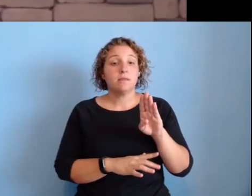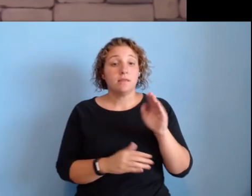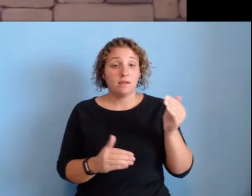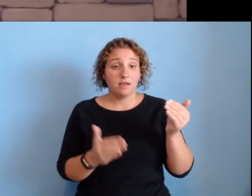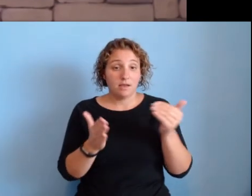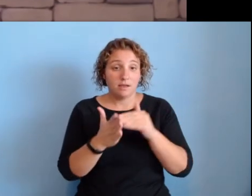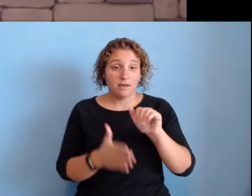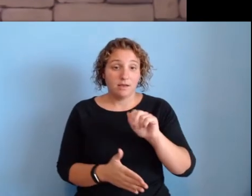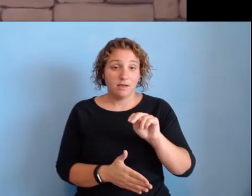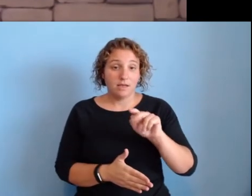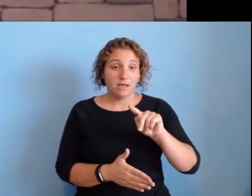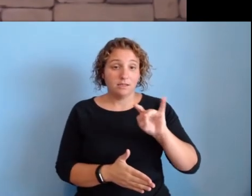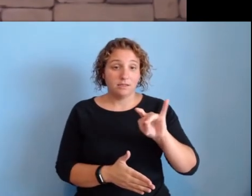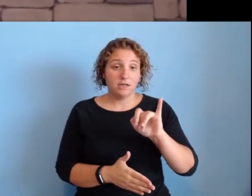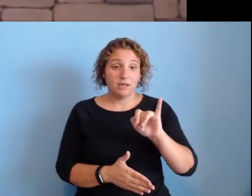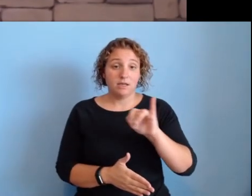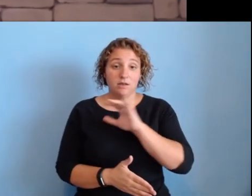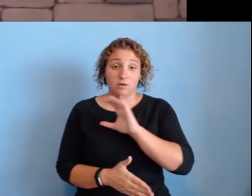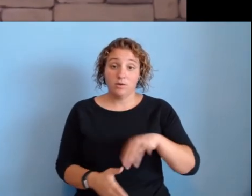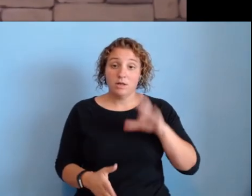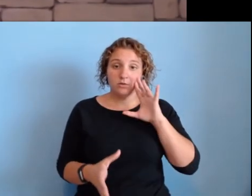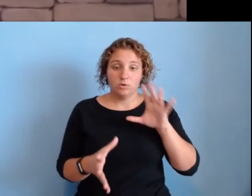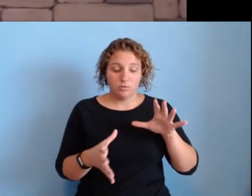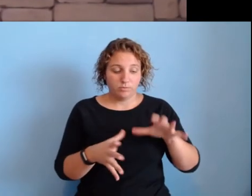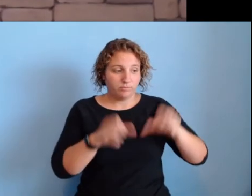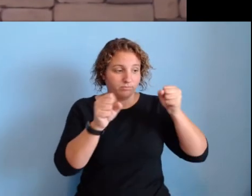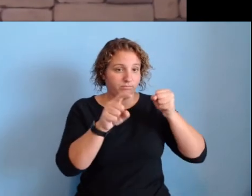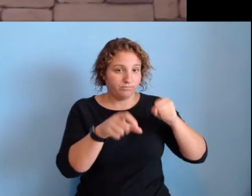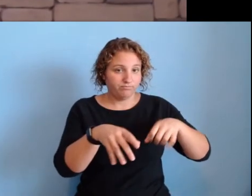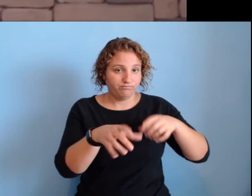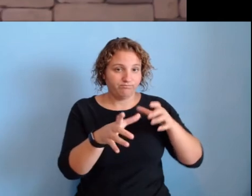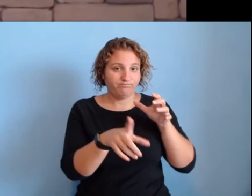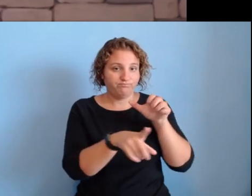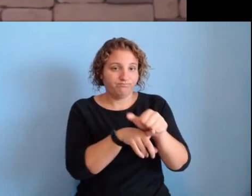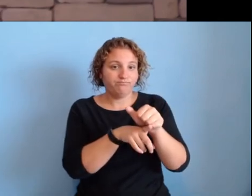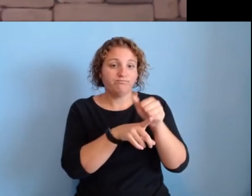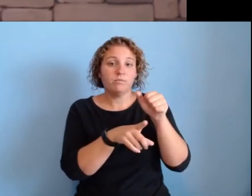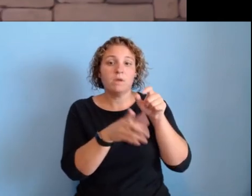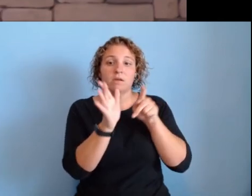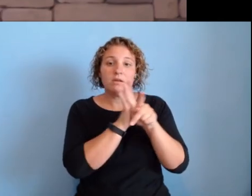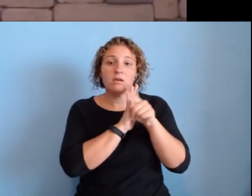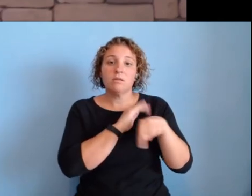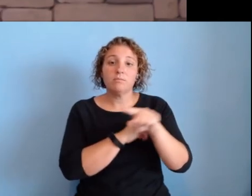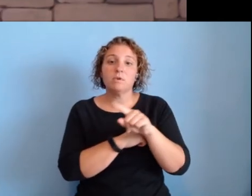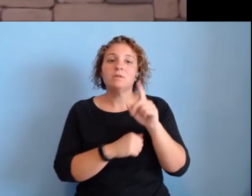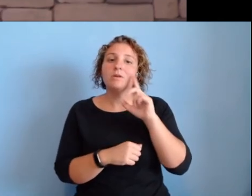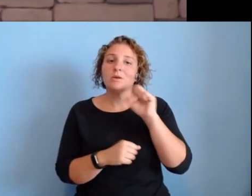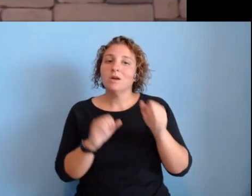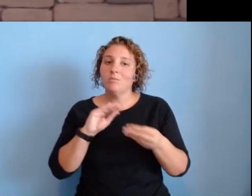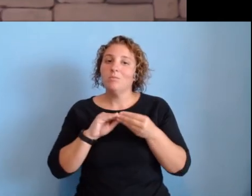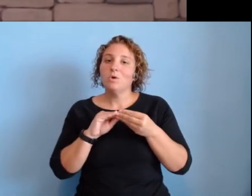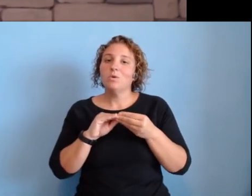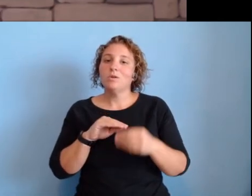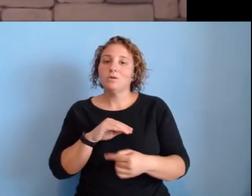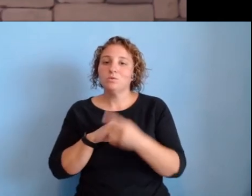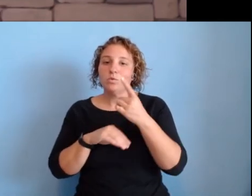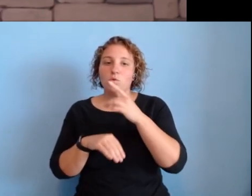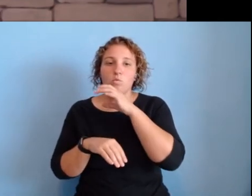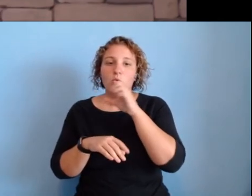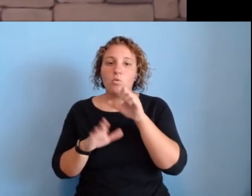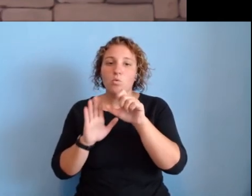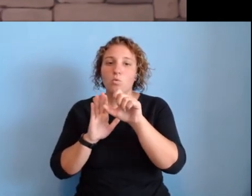make war against them, overcome them, and kill them. Now you're saying, can we get any more on this? Yes, there's one Old Testament reference